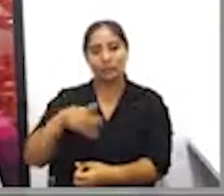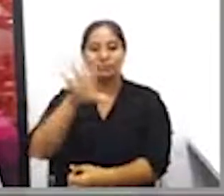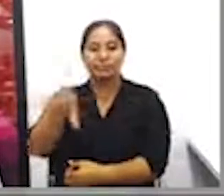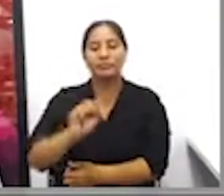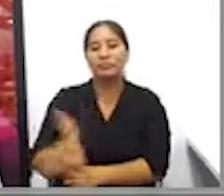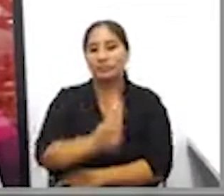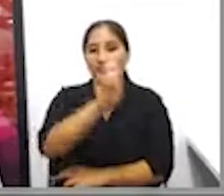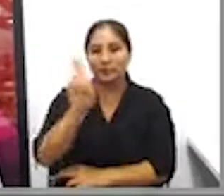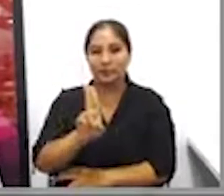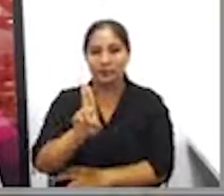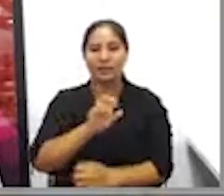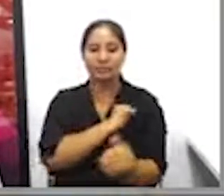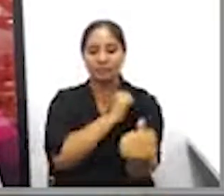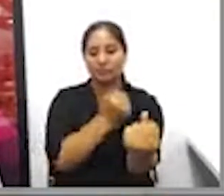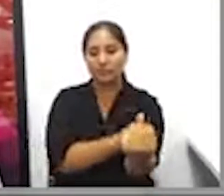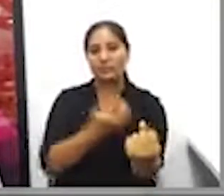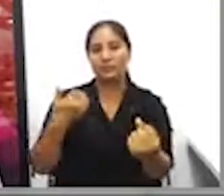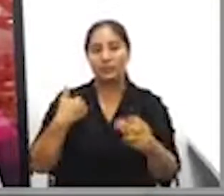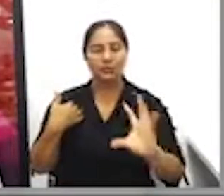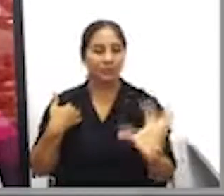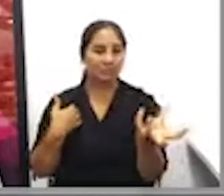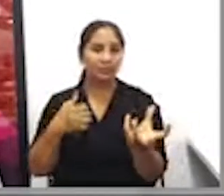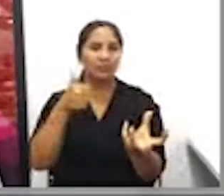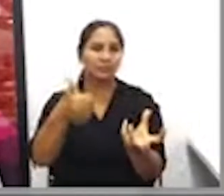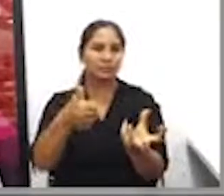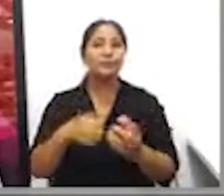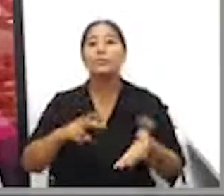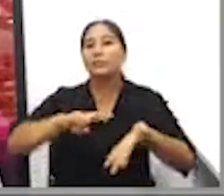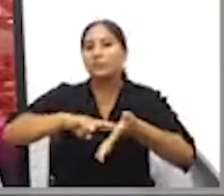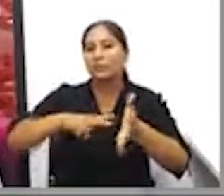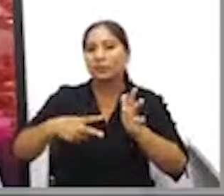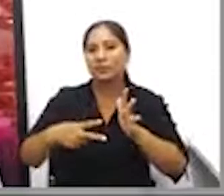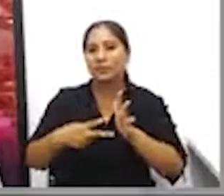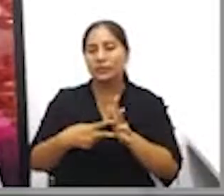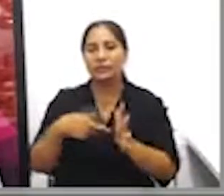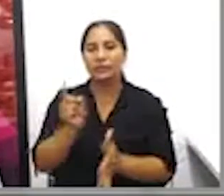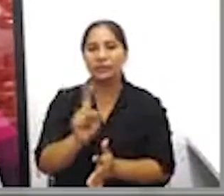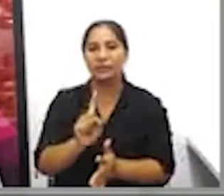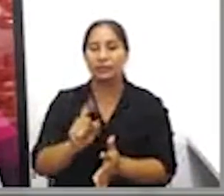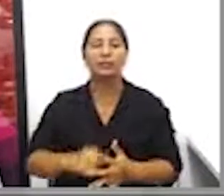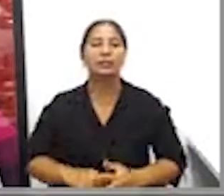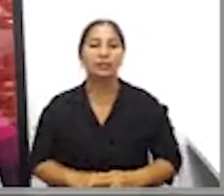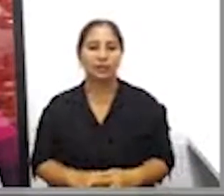It doesn't mean that men at some point